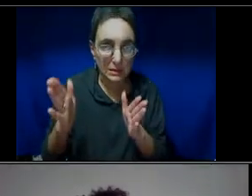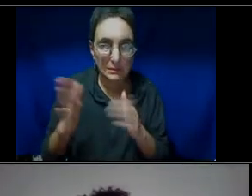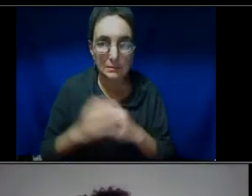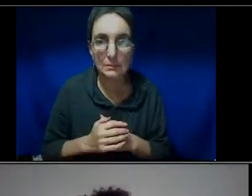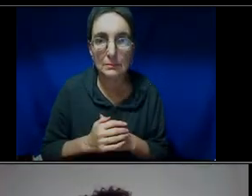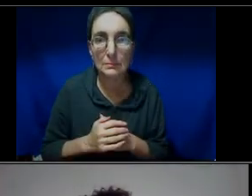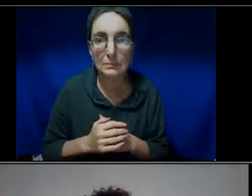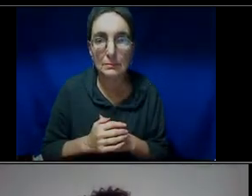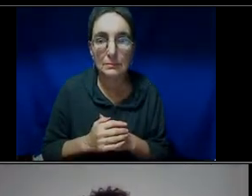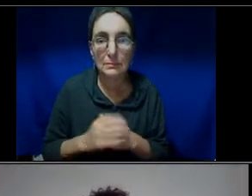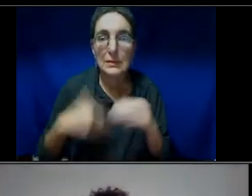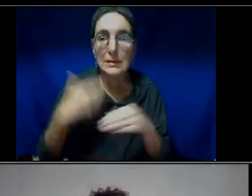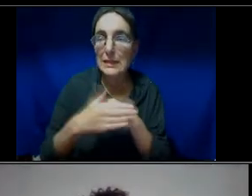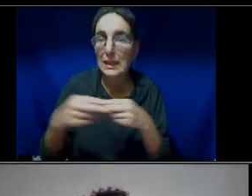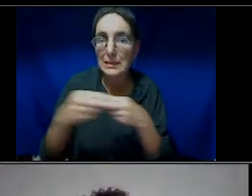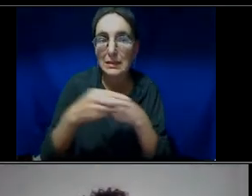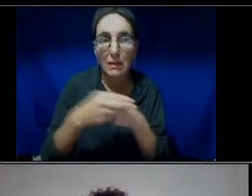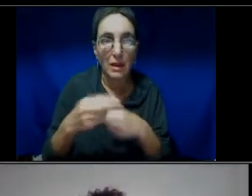Next slide, please.